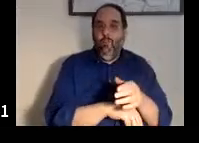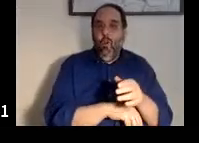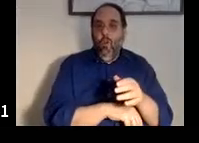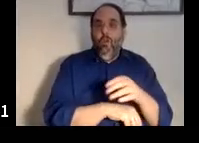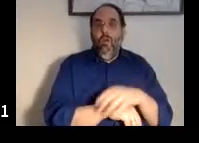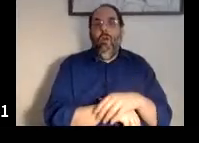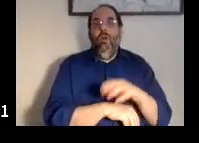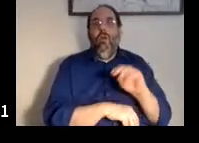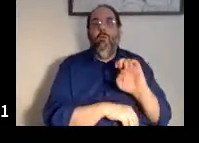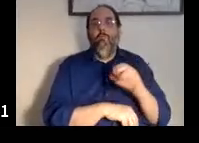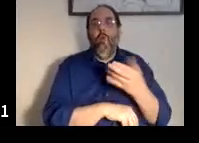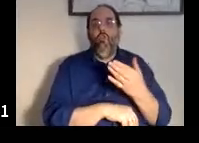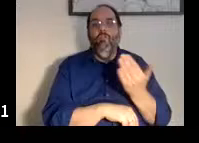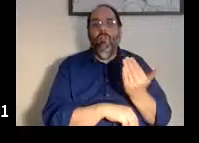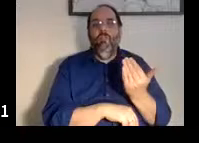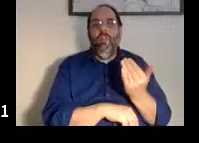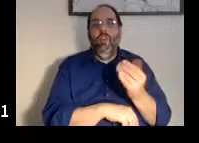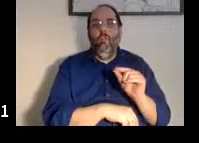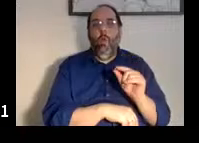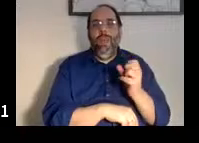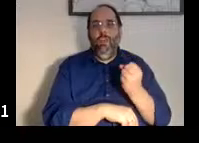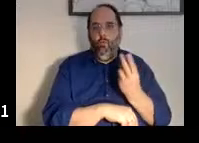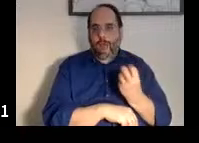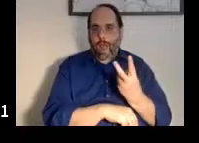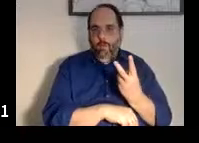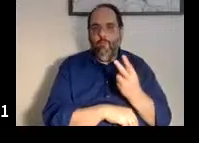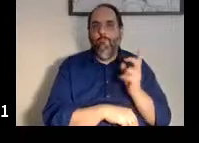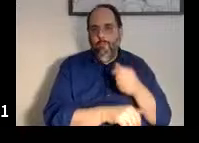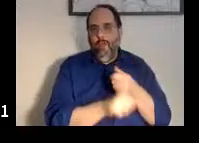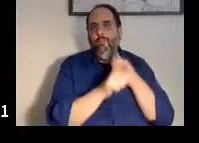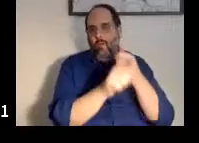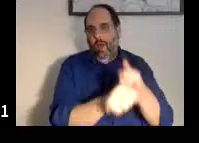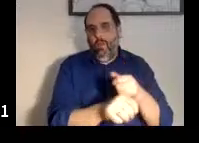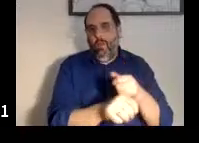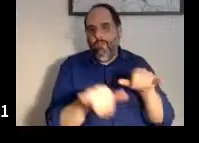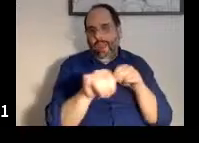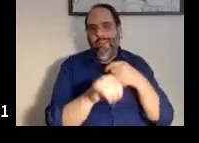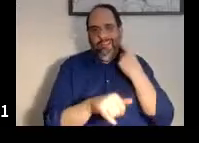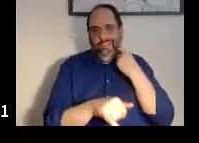15th of 2012 is what we'd be looking at.